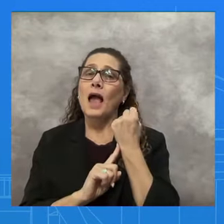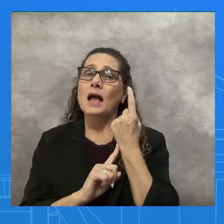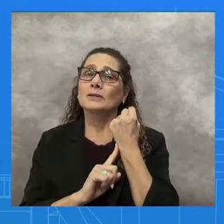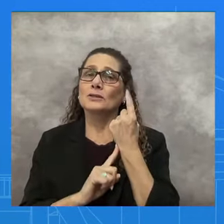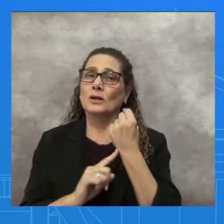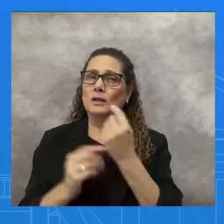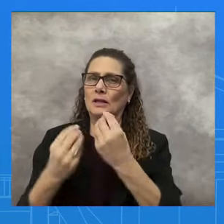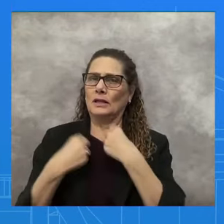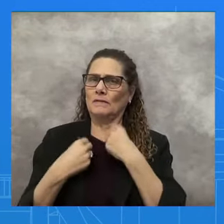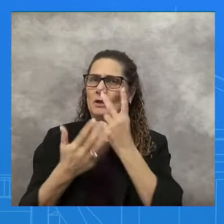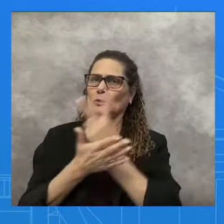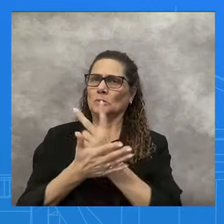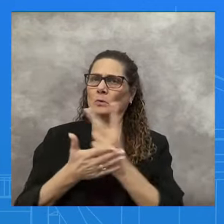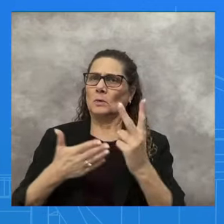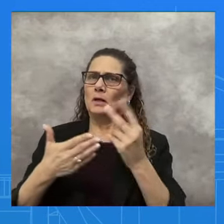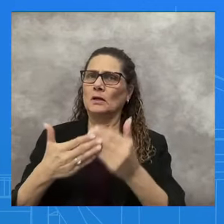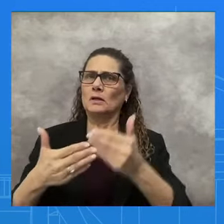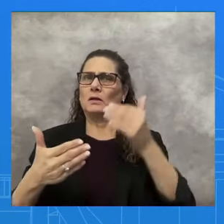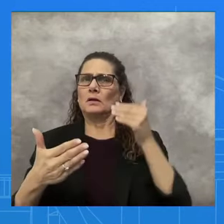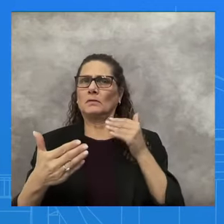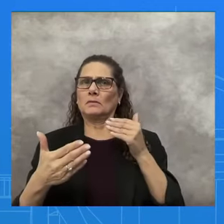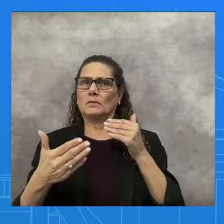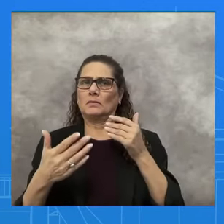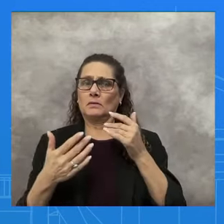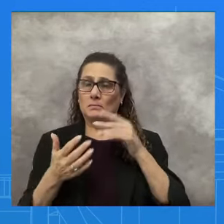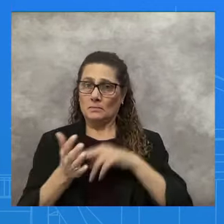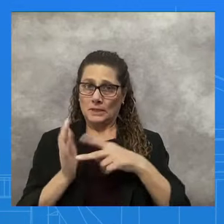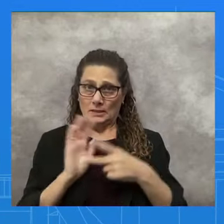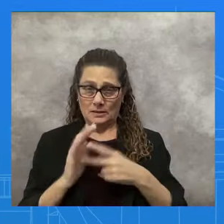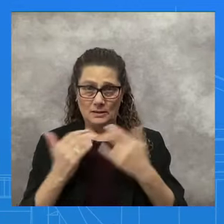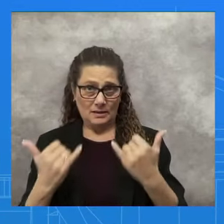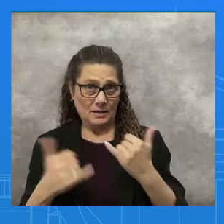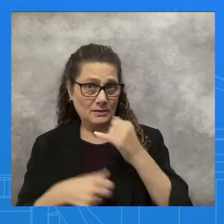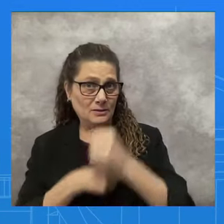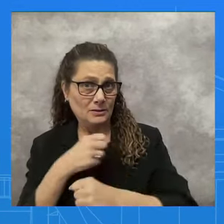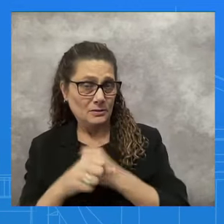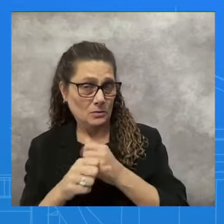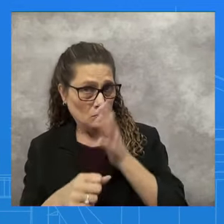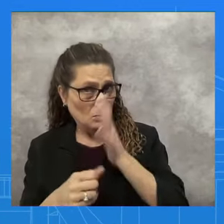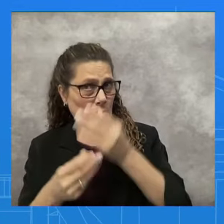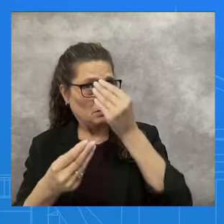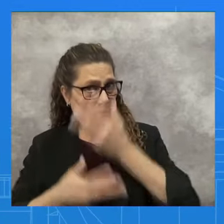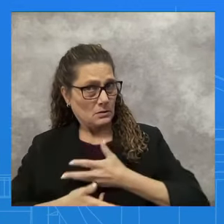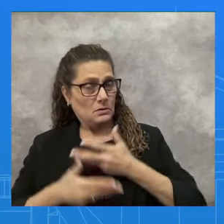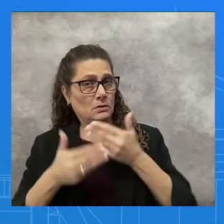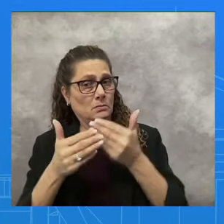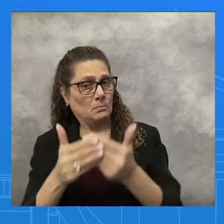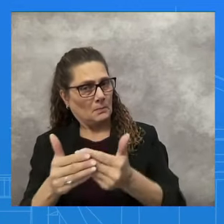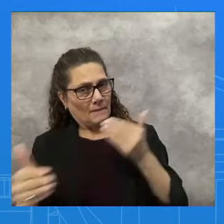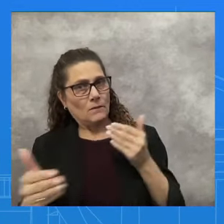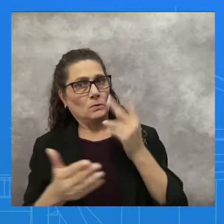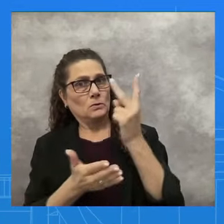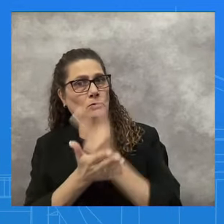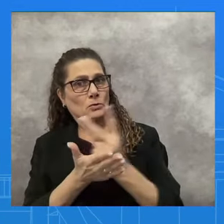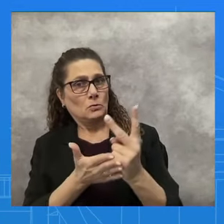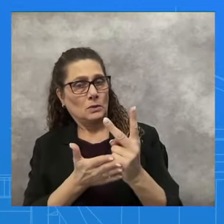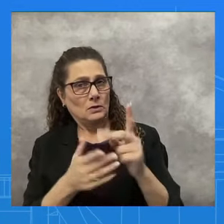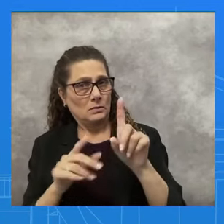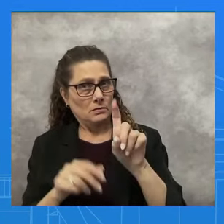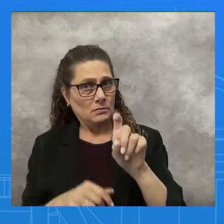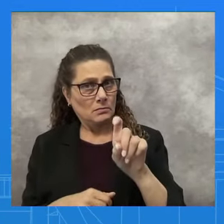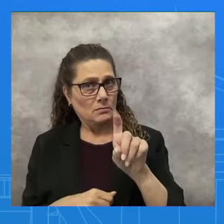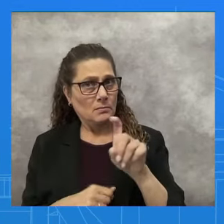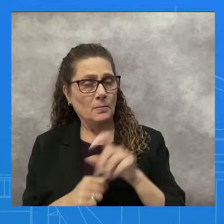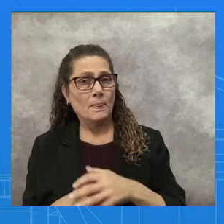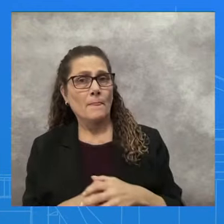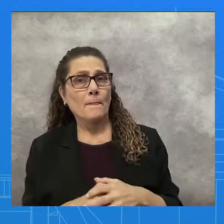should we anticipate that you're going to give us that amount? I will double check with the team on this. I don't have a timeline for you at this time, so